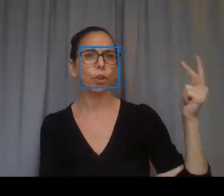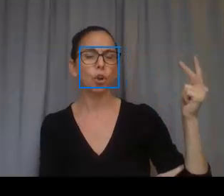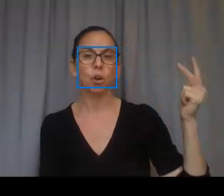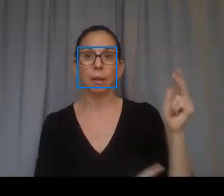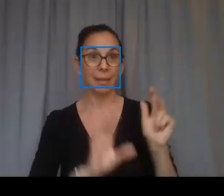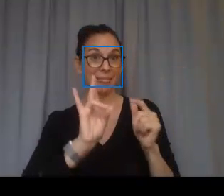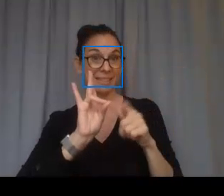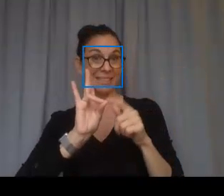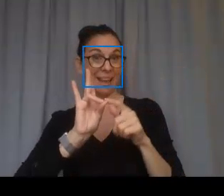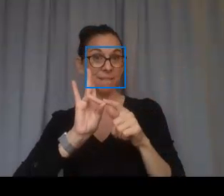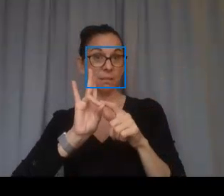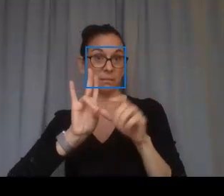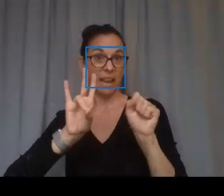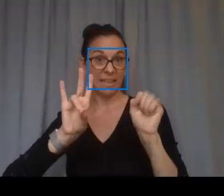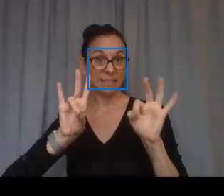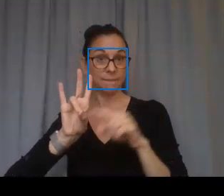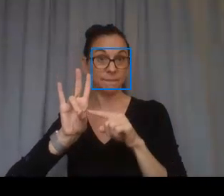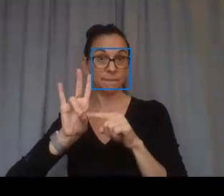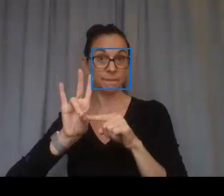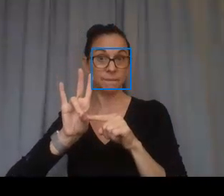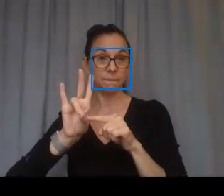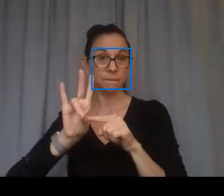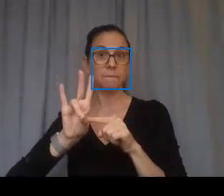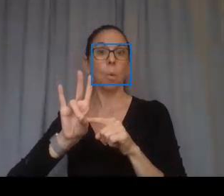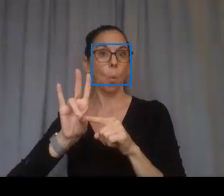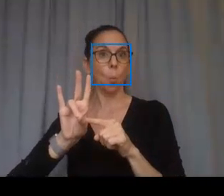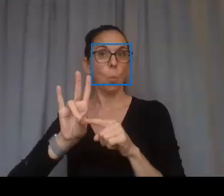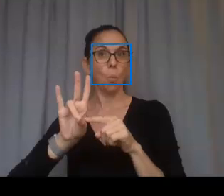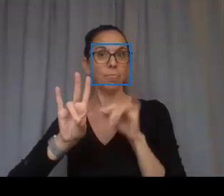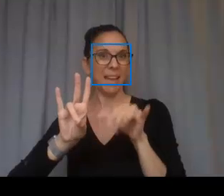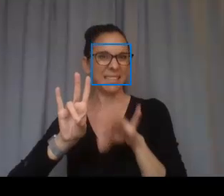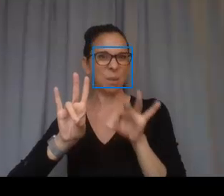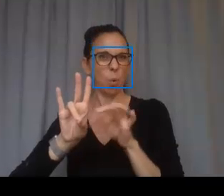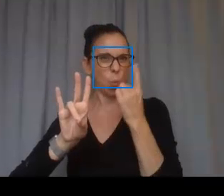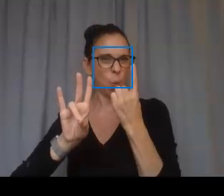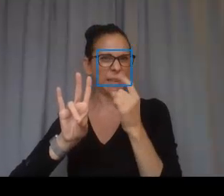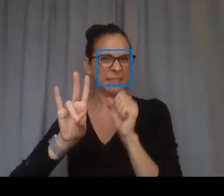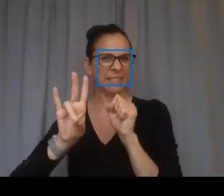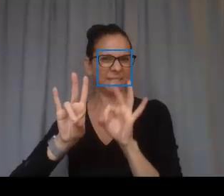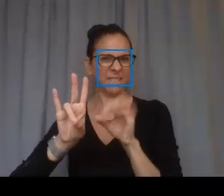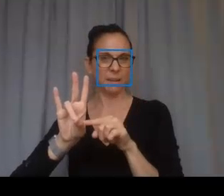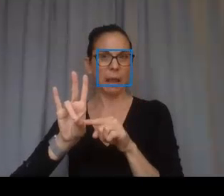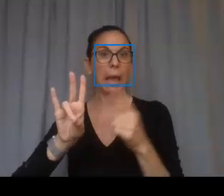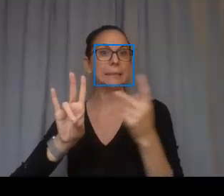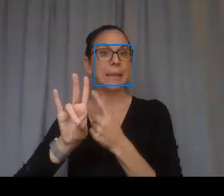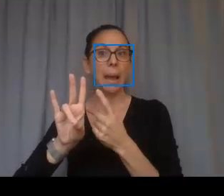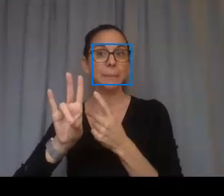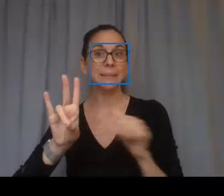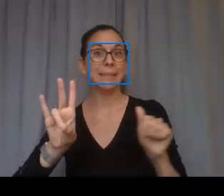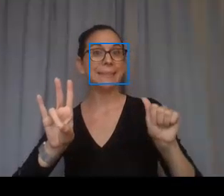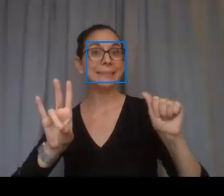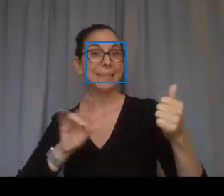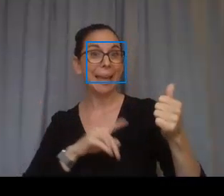that significant digit is on the left side of the expression. And that's going to be the case. If scientific notation is done correctly, the left side of